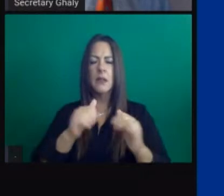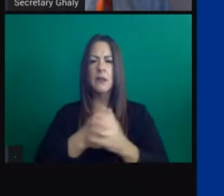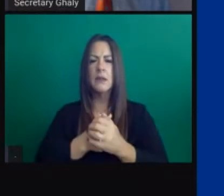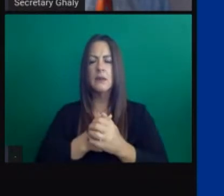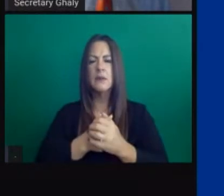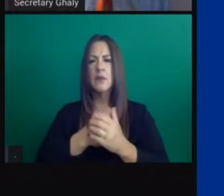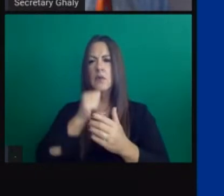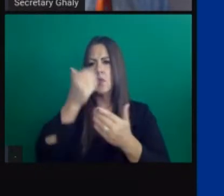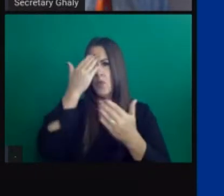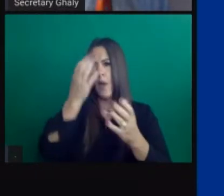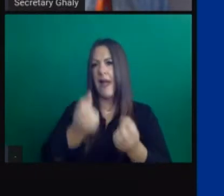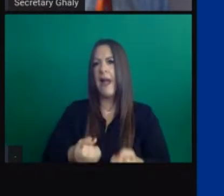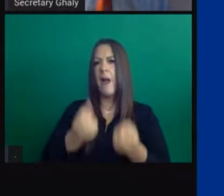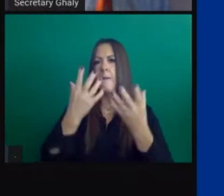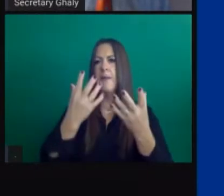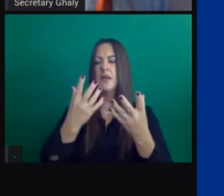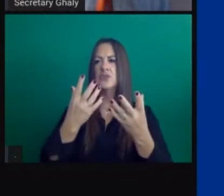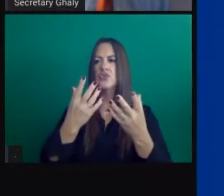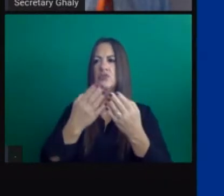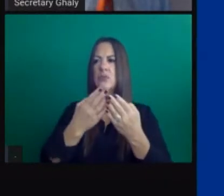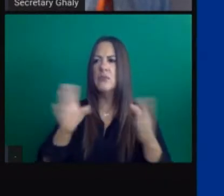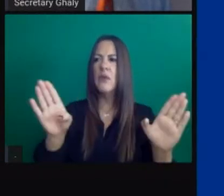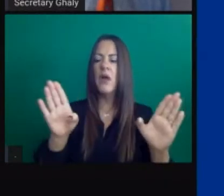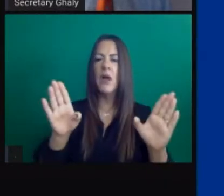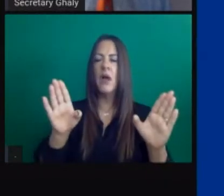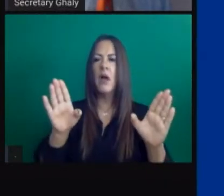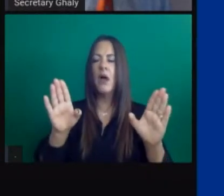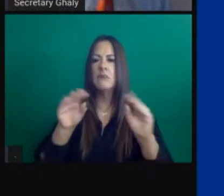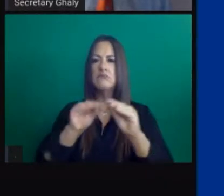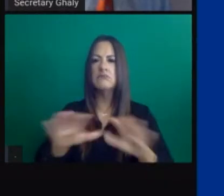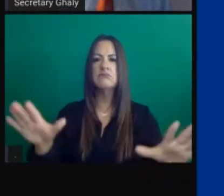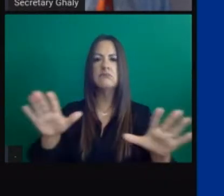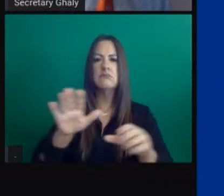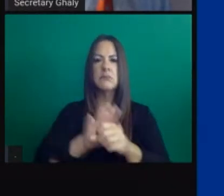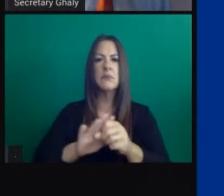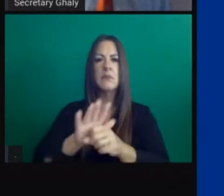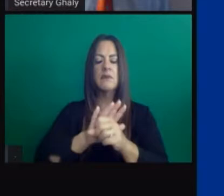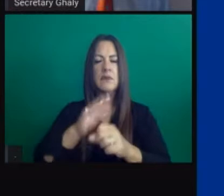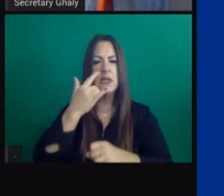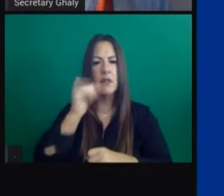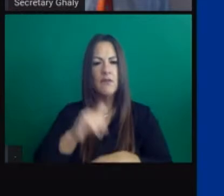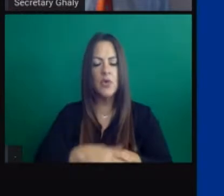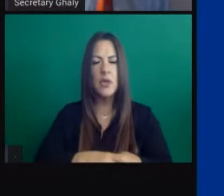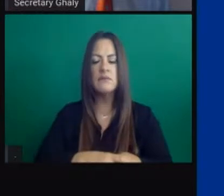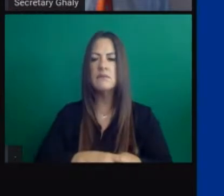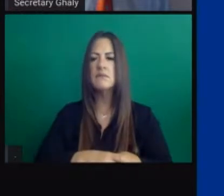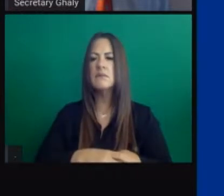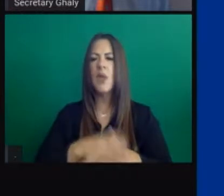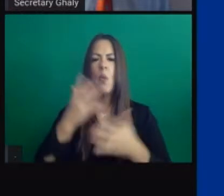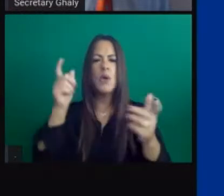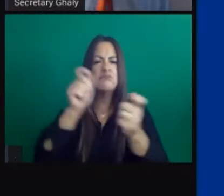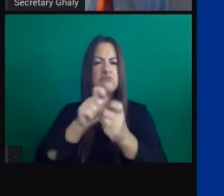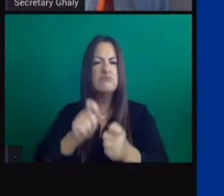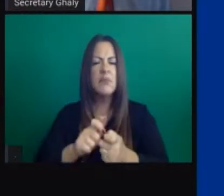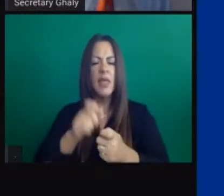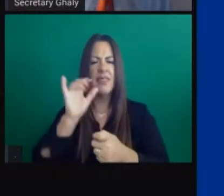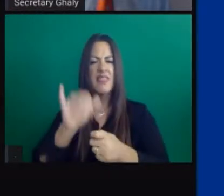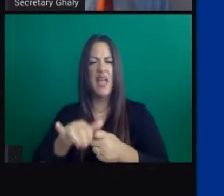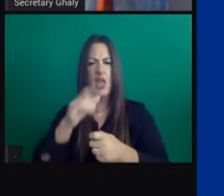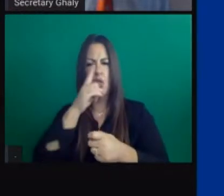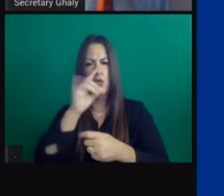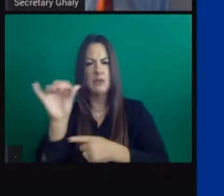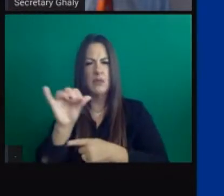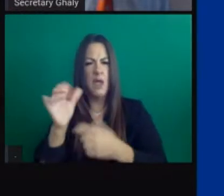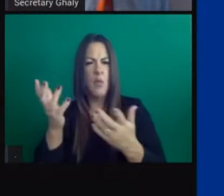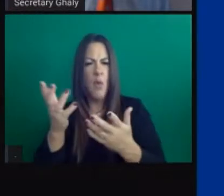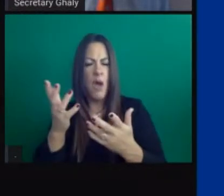variant is across our state, but also the exact specifics on what the variant will mean in